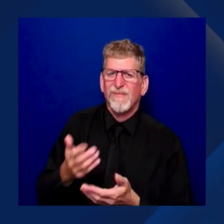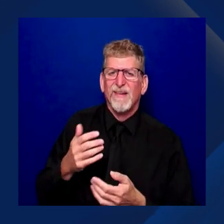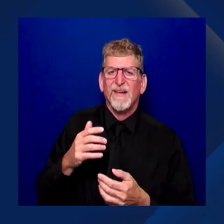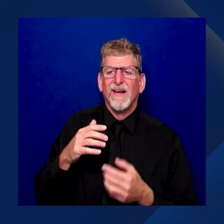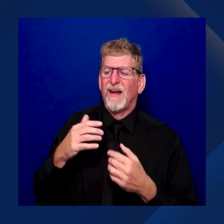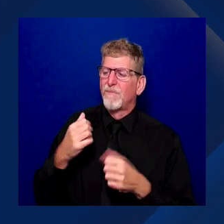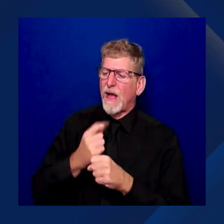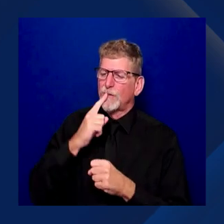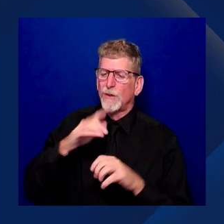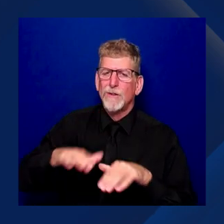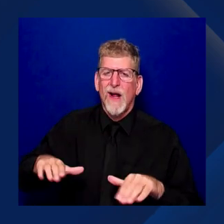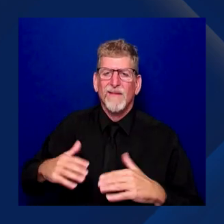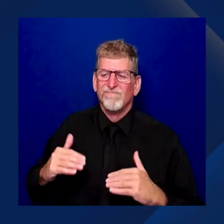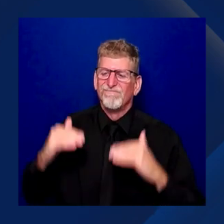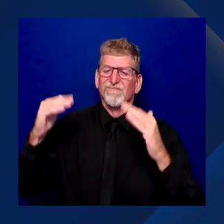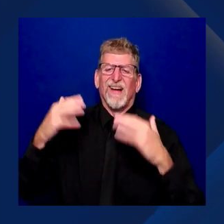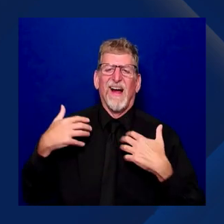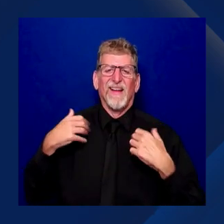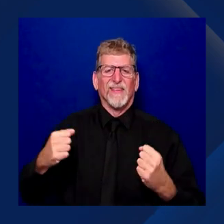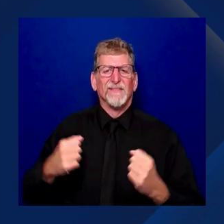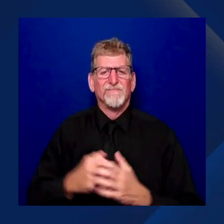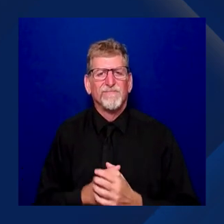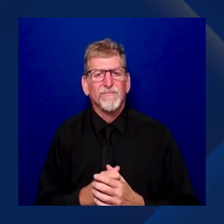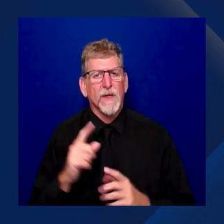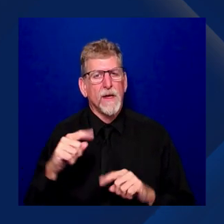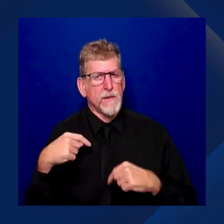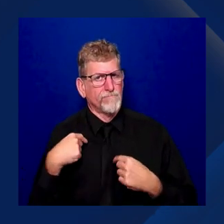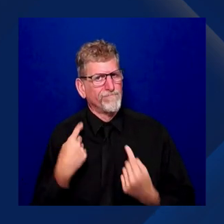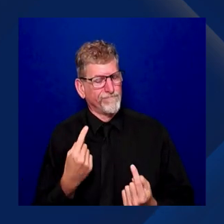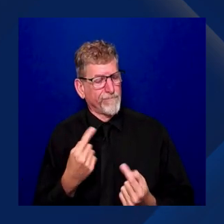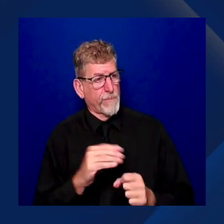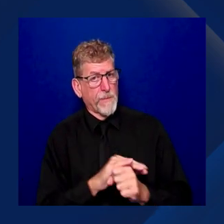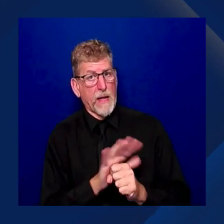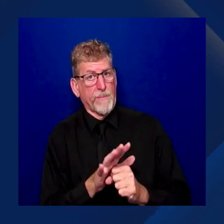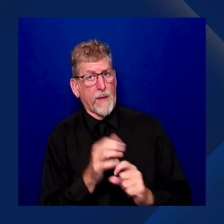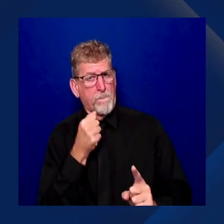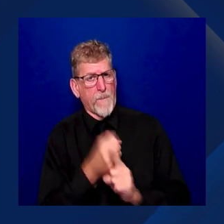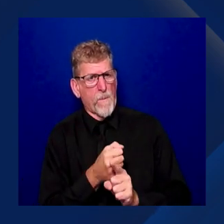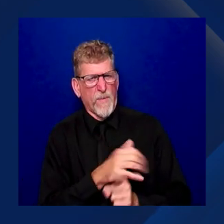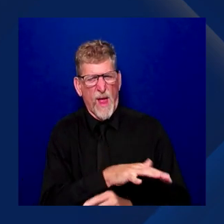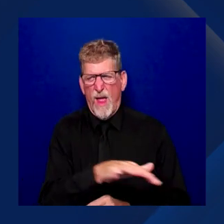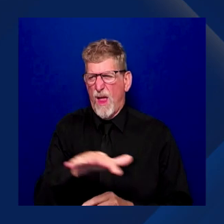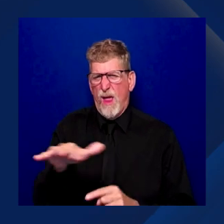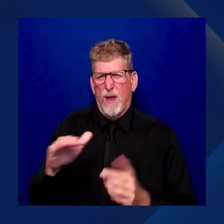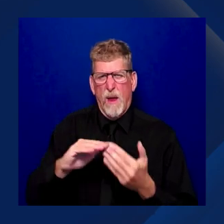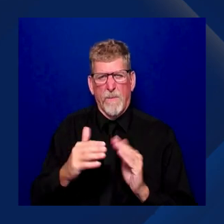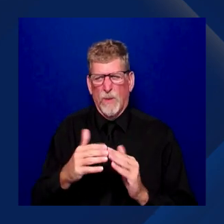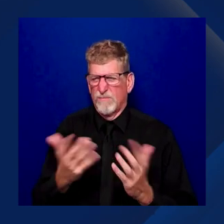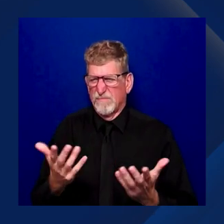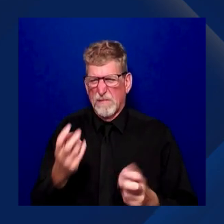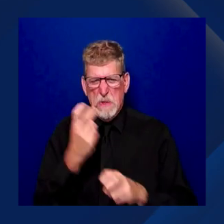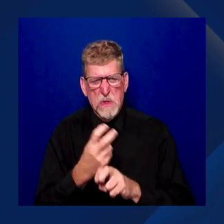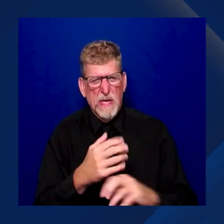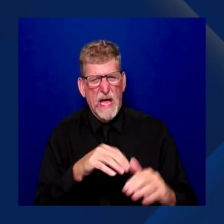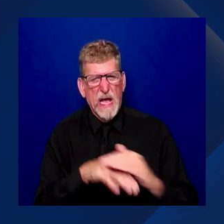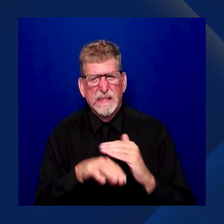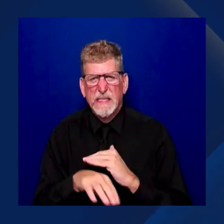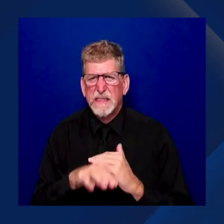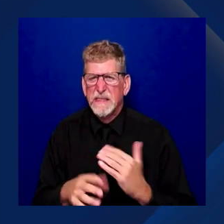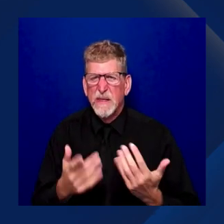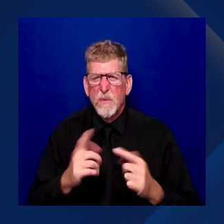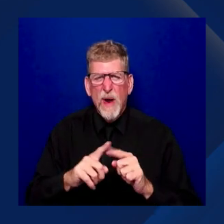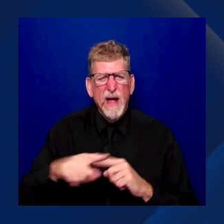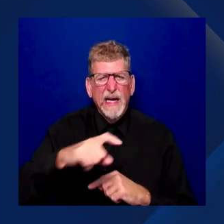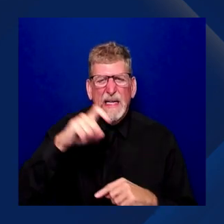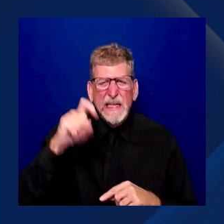all communities have access to the tools needed to access healthcare. Communities of color were more likely to be